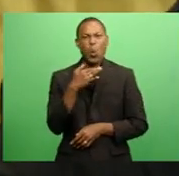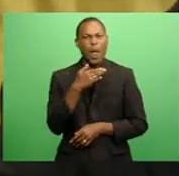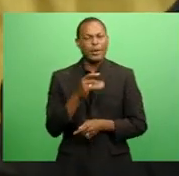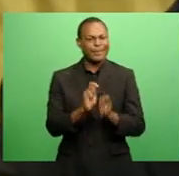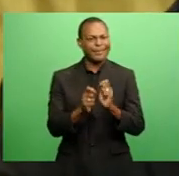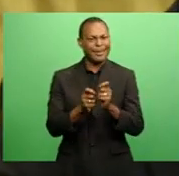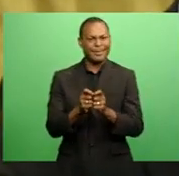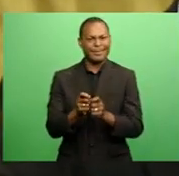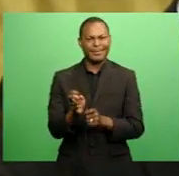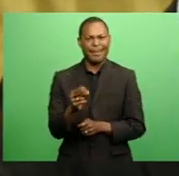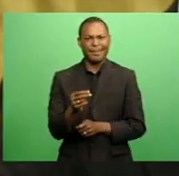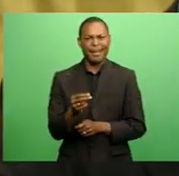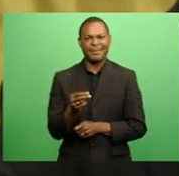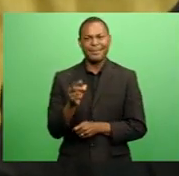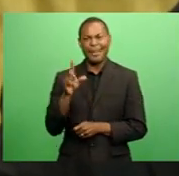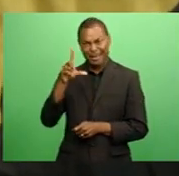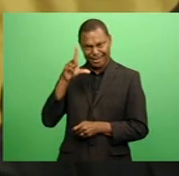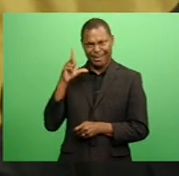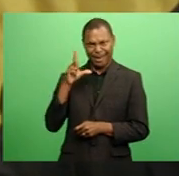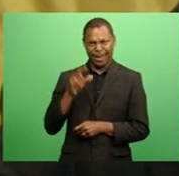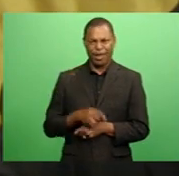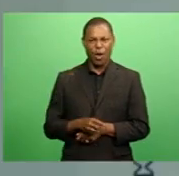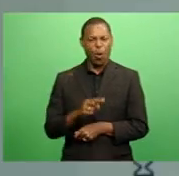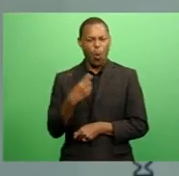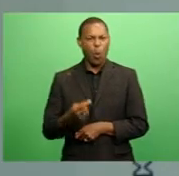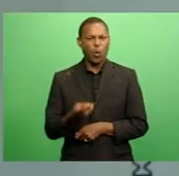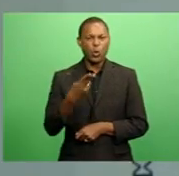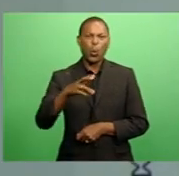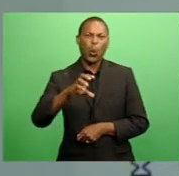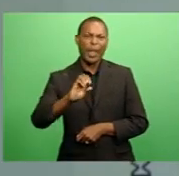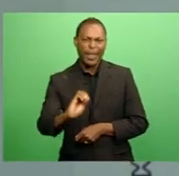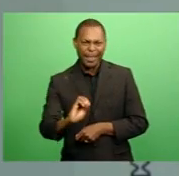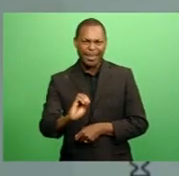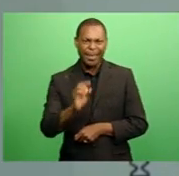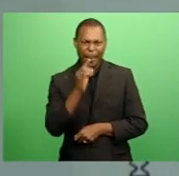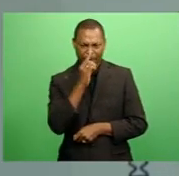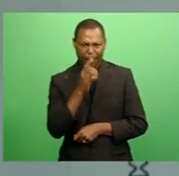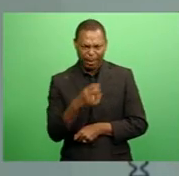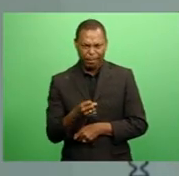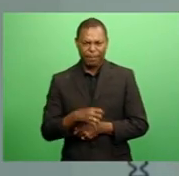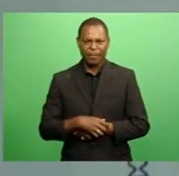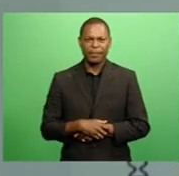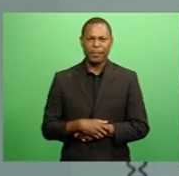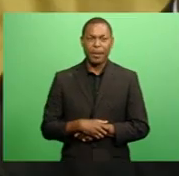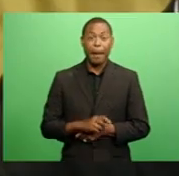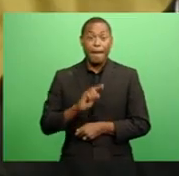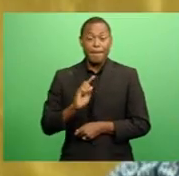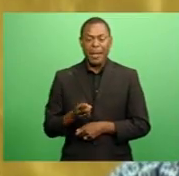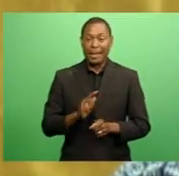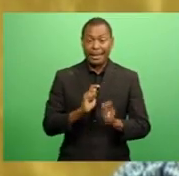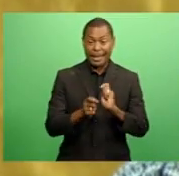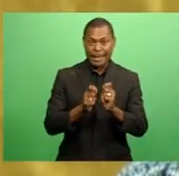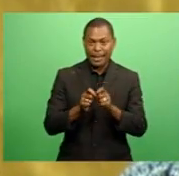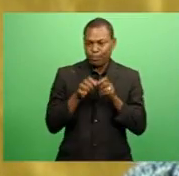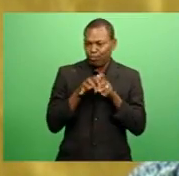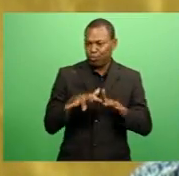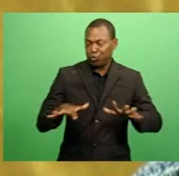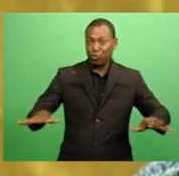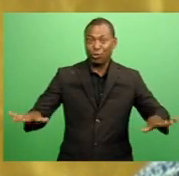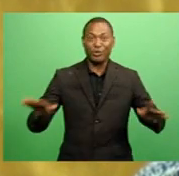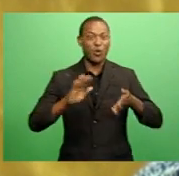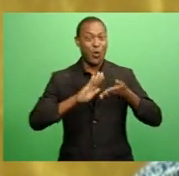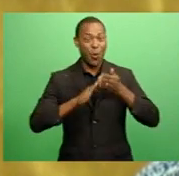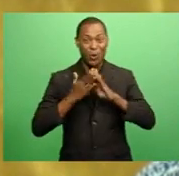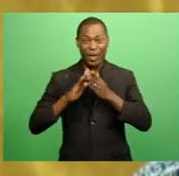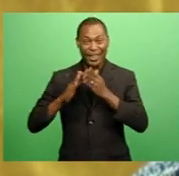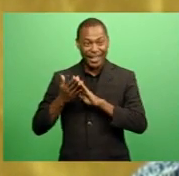yesterday, even though we only have 2 active cases. We are testing extensively within the community. Everyone's focused on the